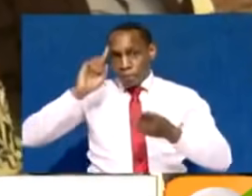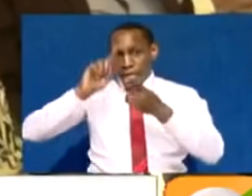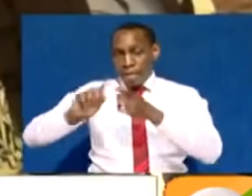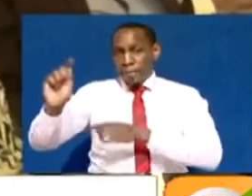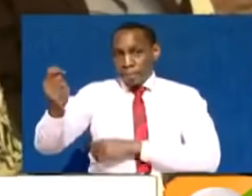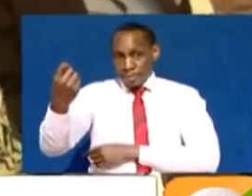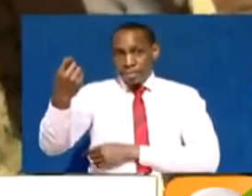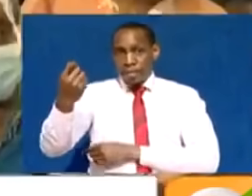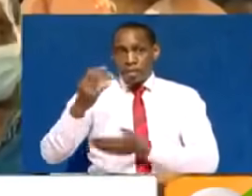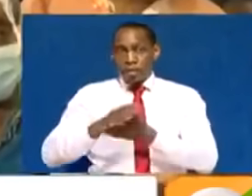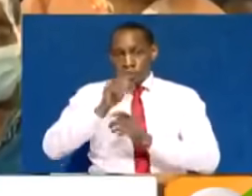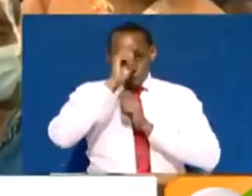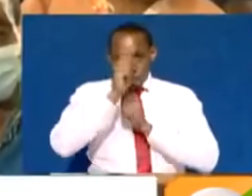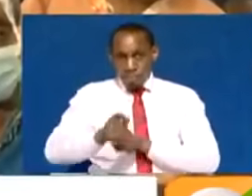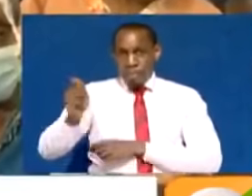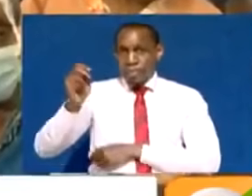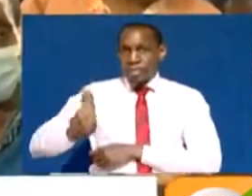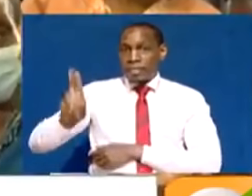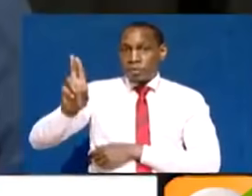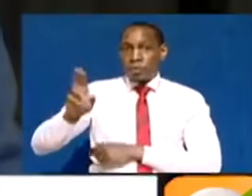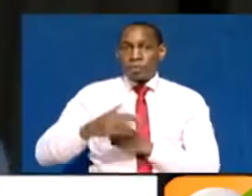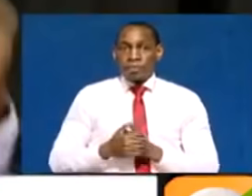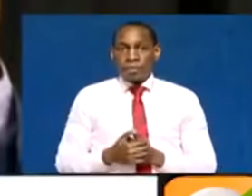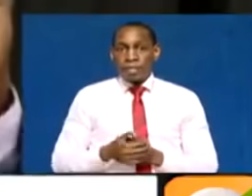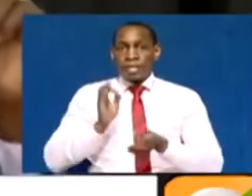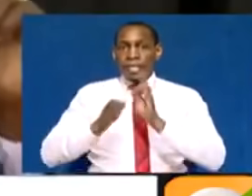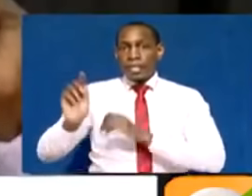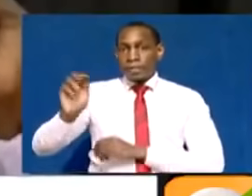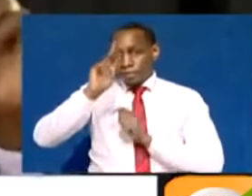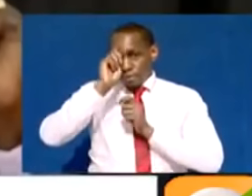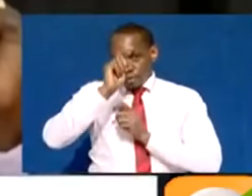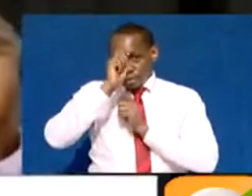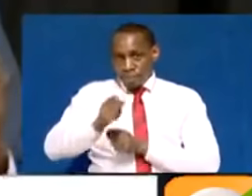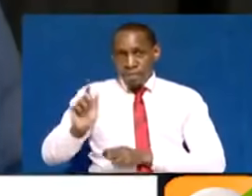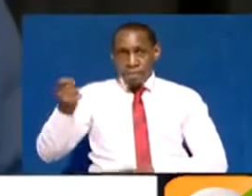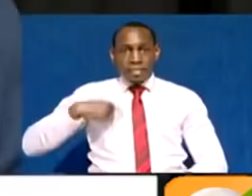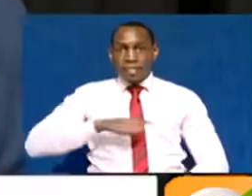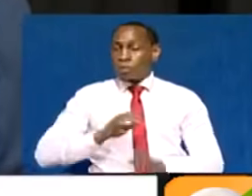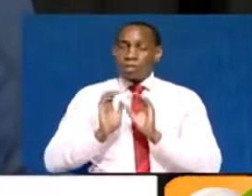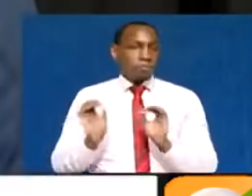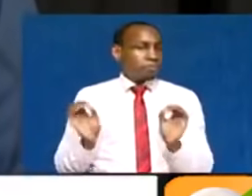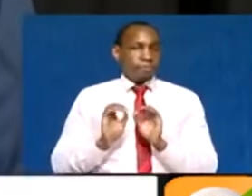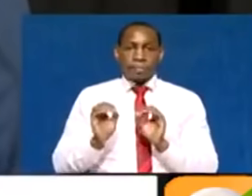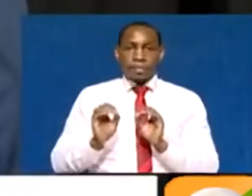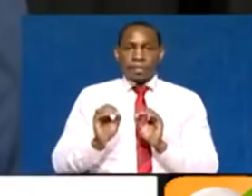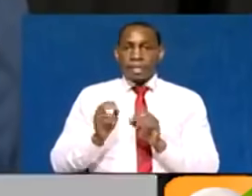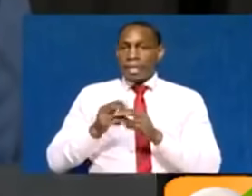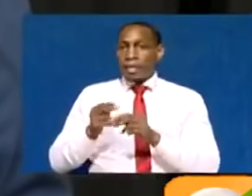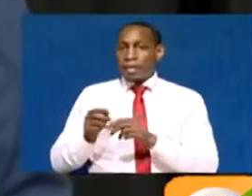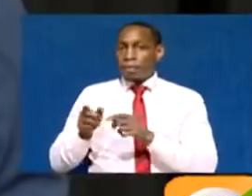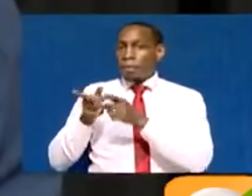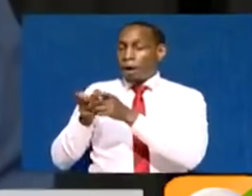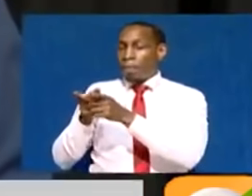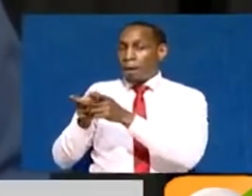the presidency to respect President Uhuru Kenyatta. If you don't respect our president, you call him